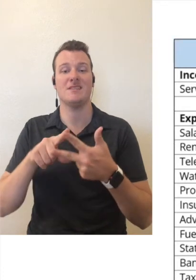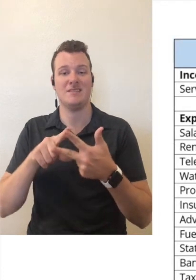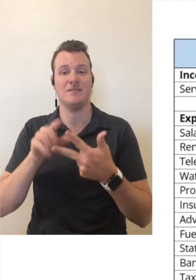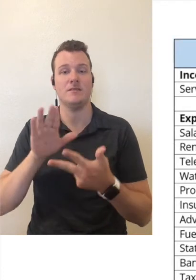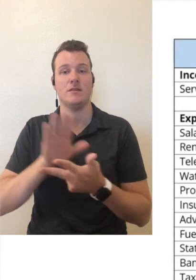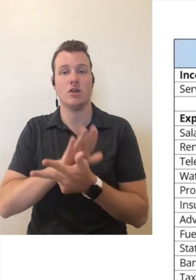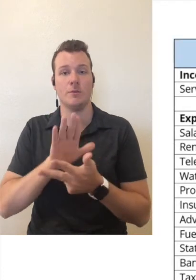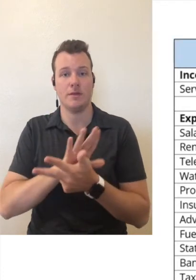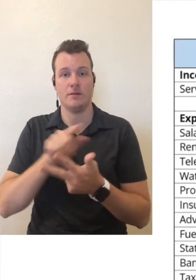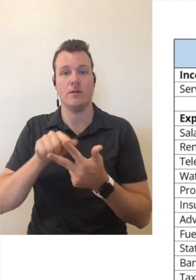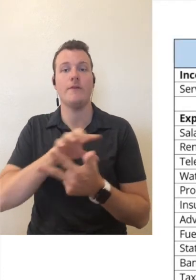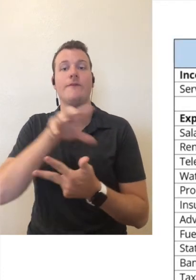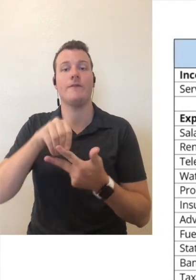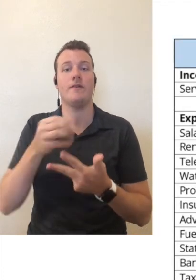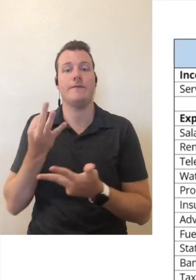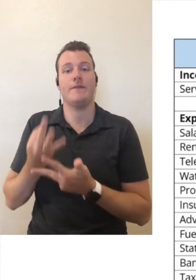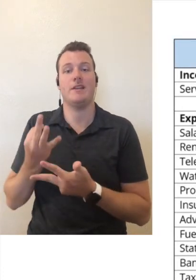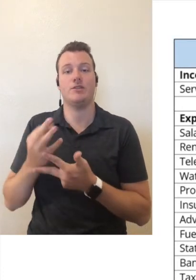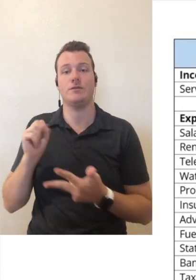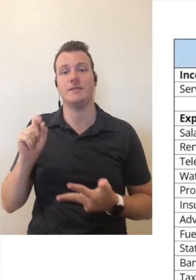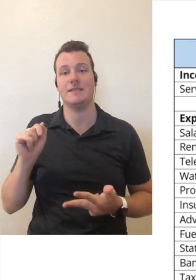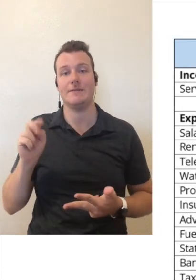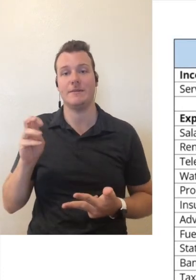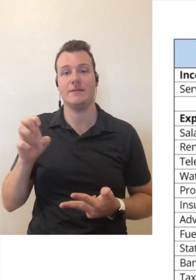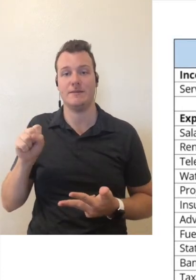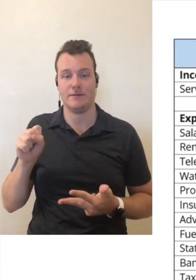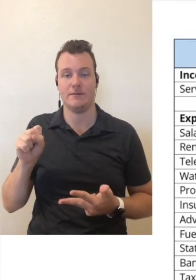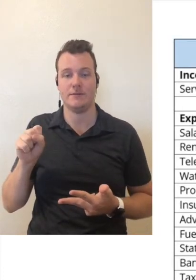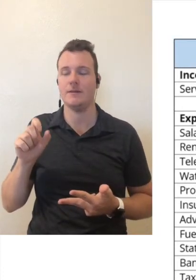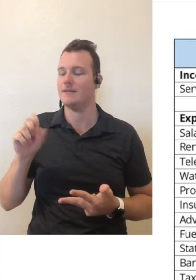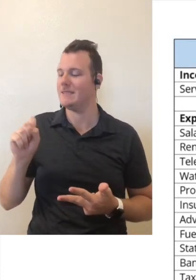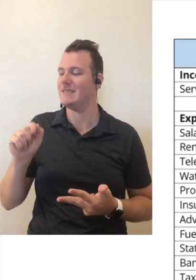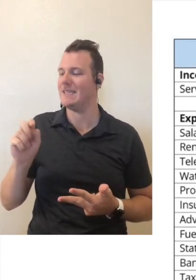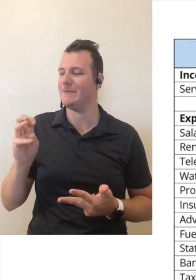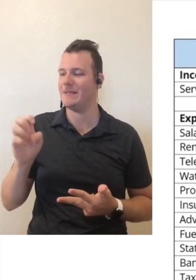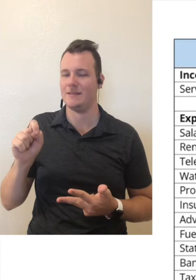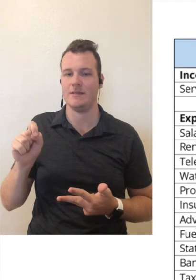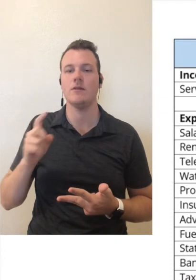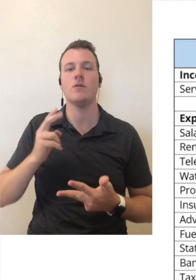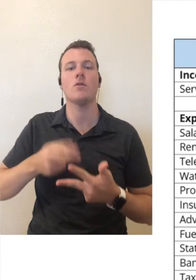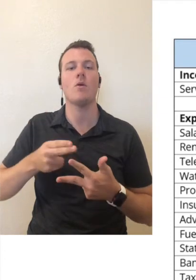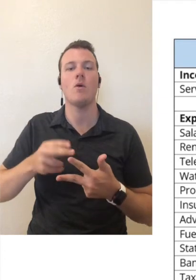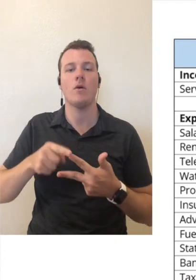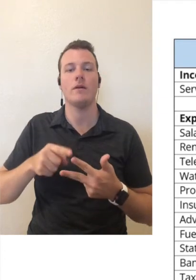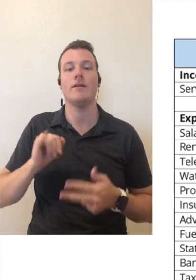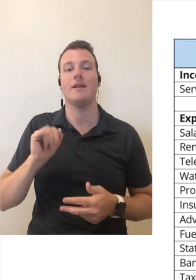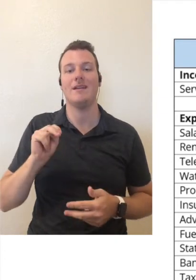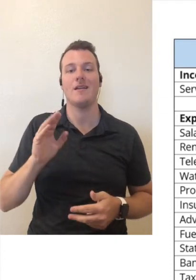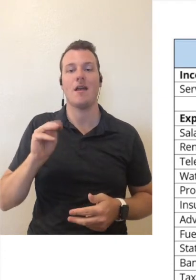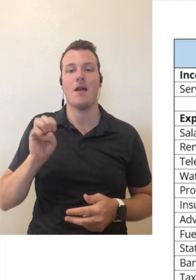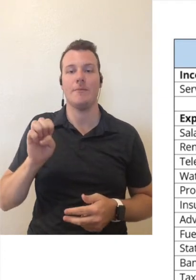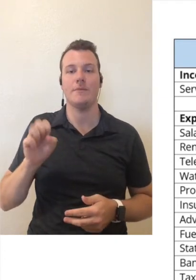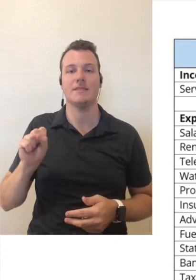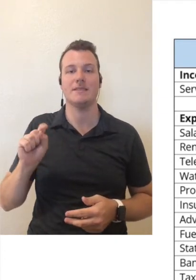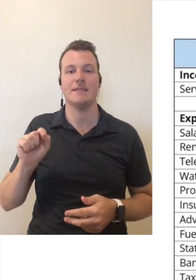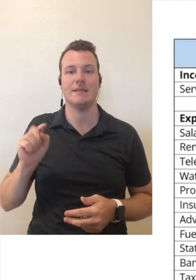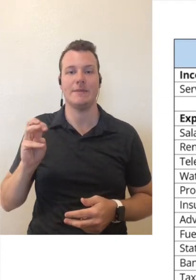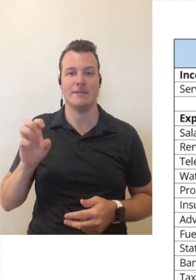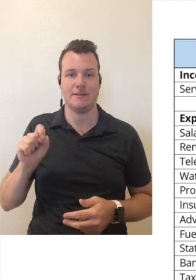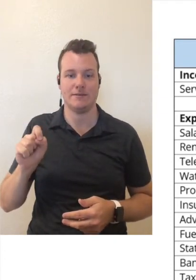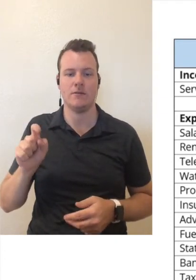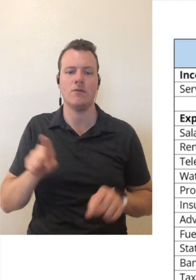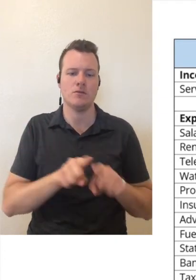The second document that's part of your financial statement, your overall financial statement, is this thing called the income